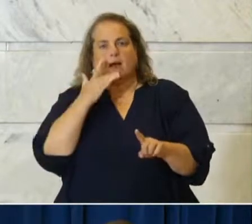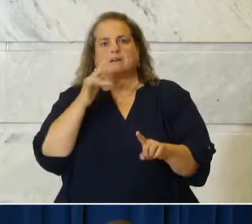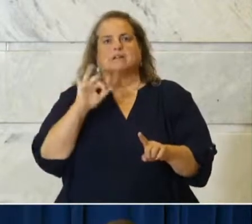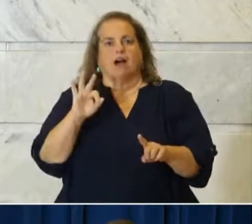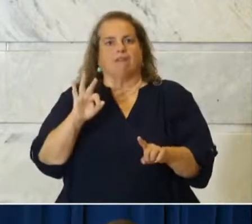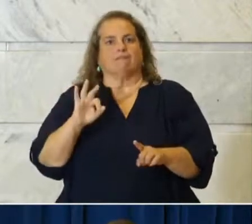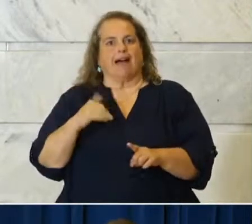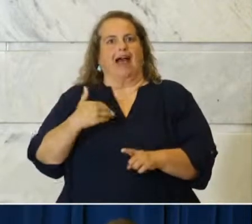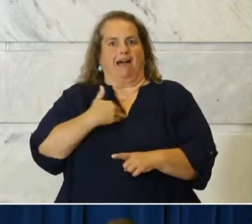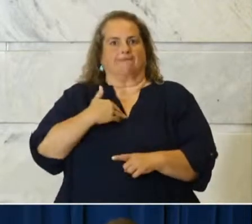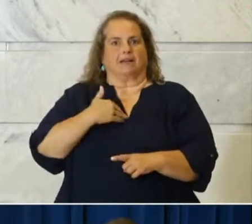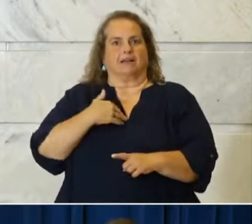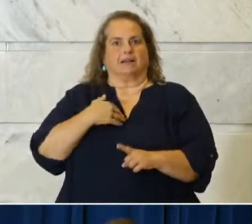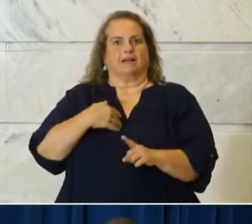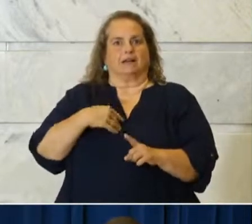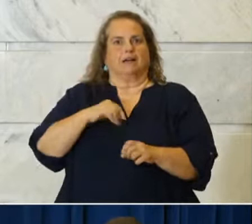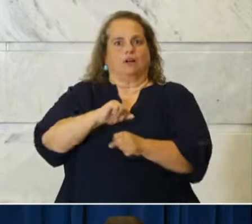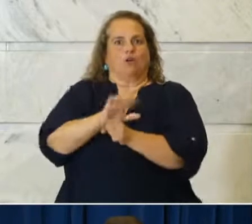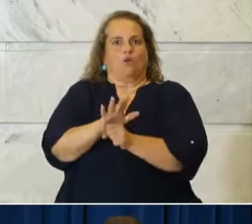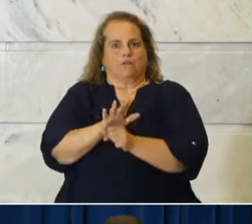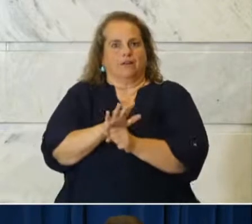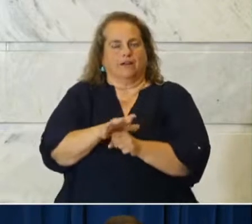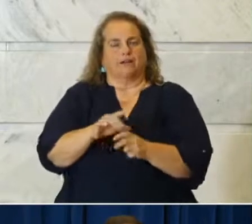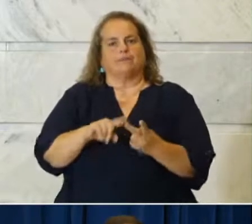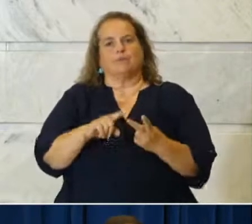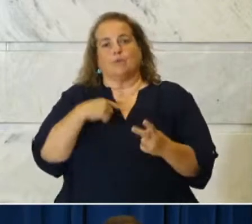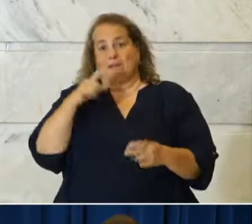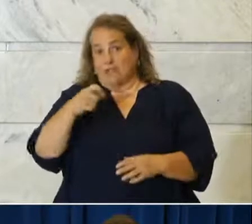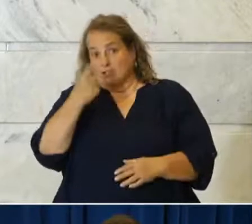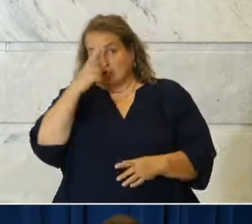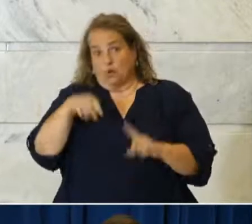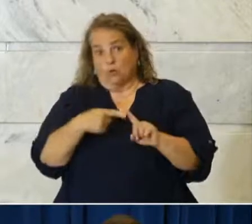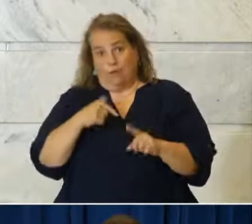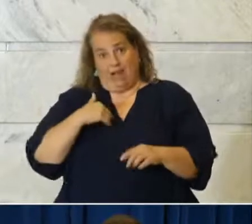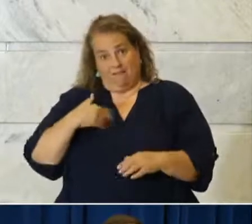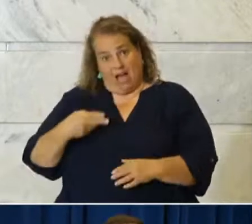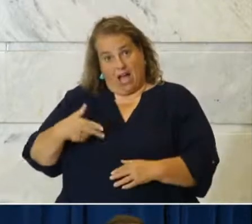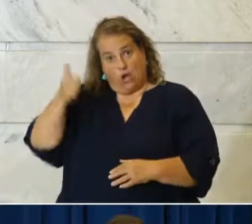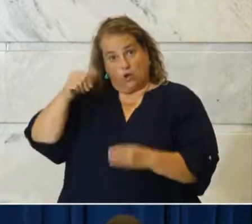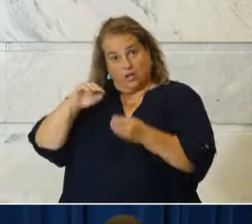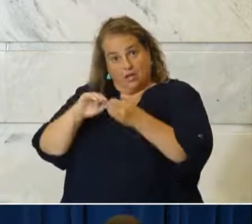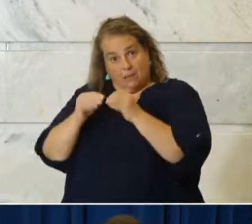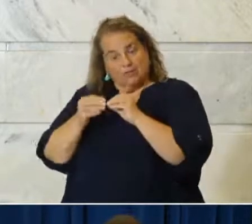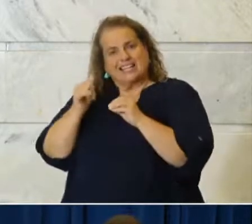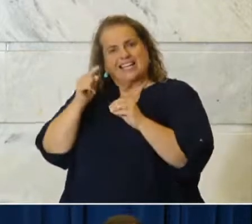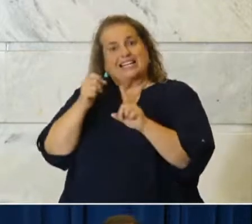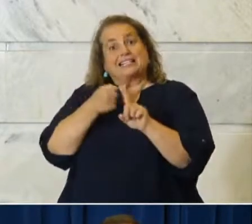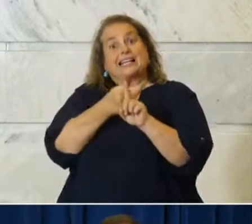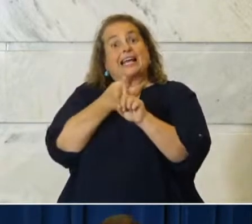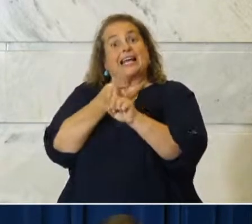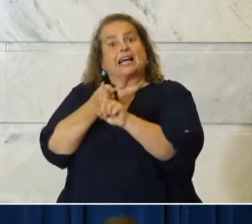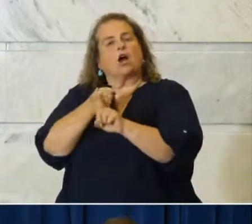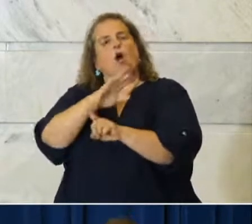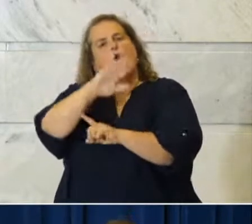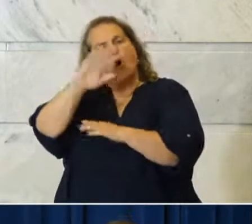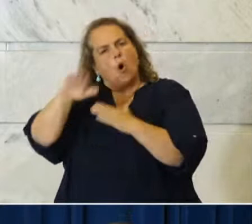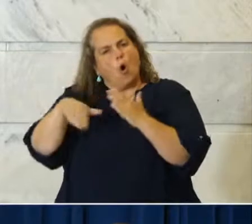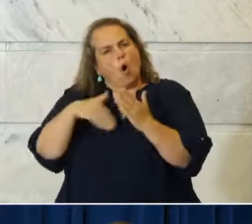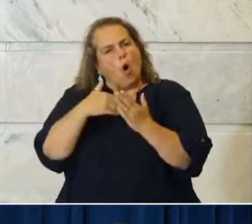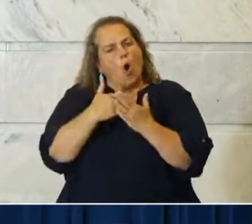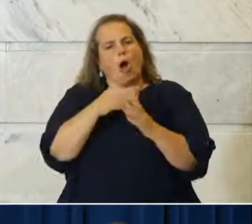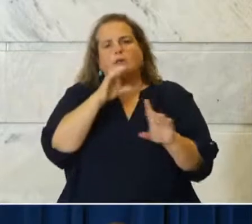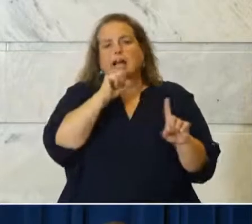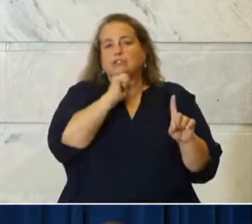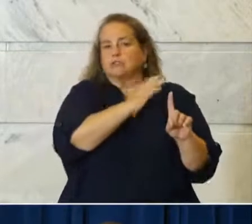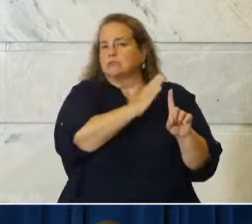tests. We've got to understand that when we have higher numbers, it's hitting all parts of our population. And while